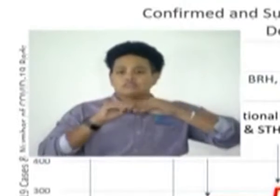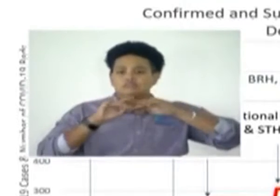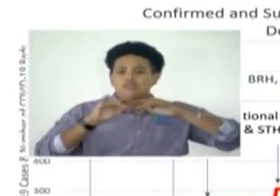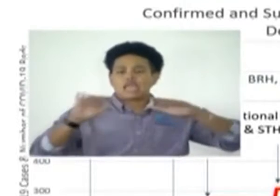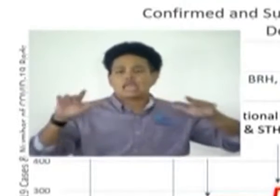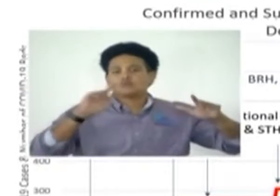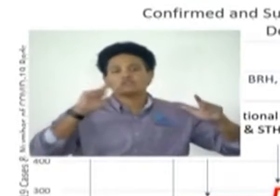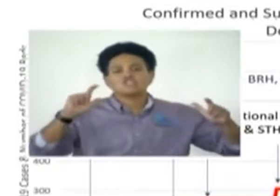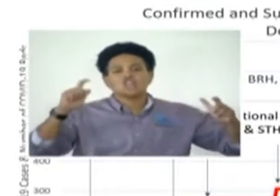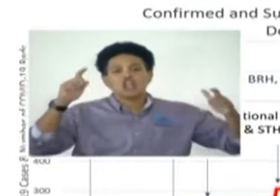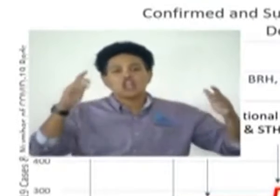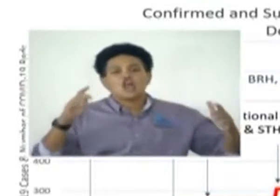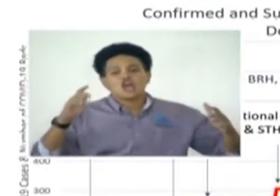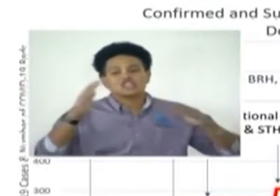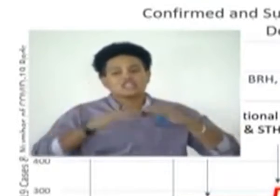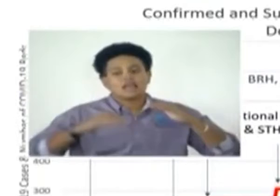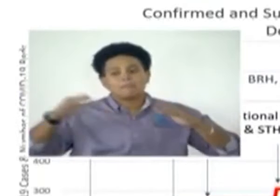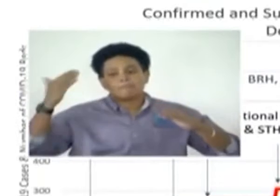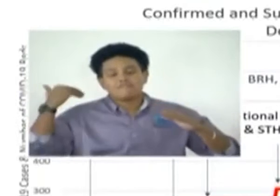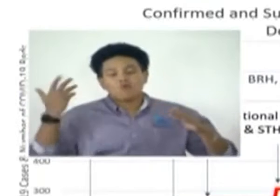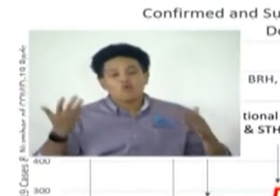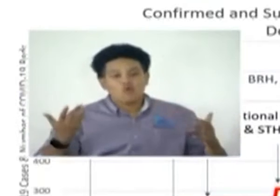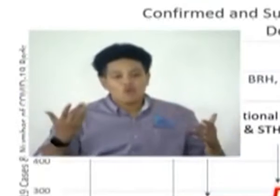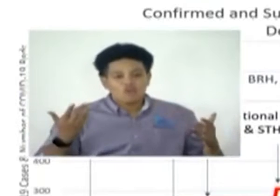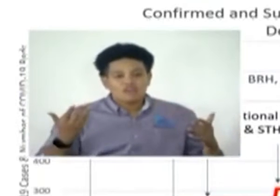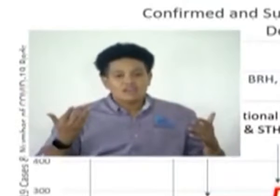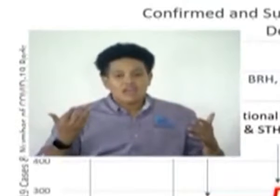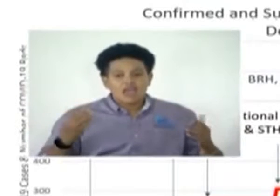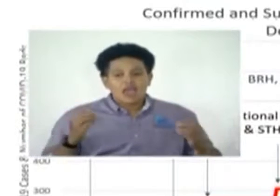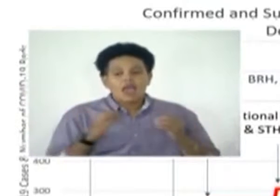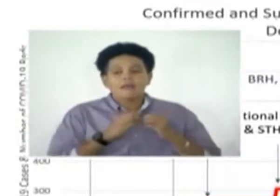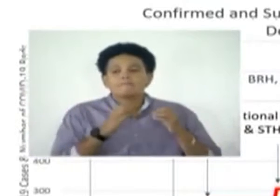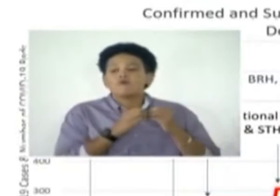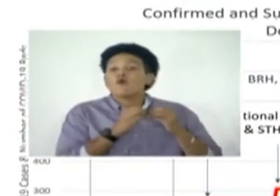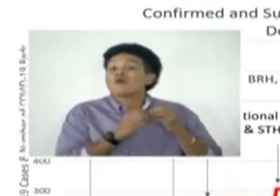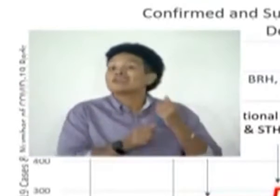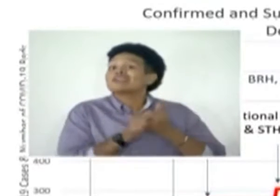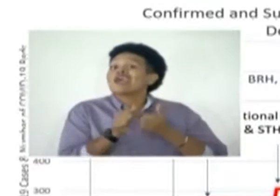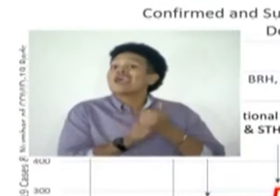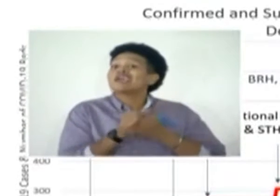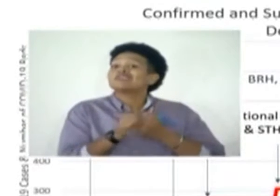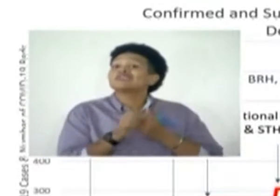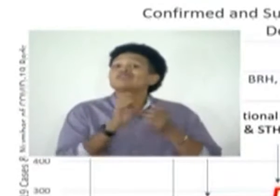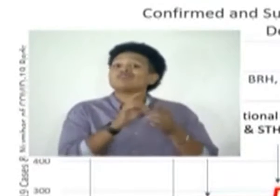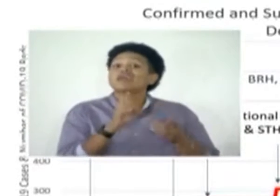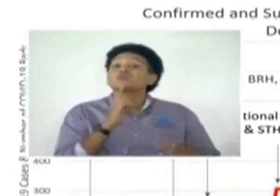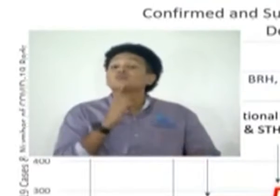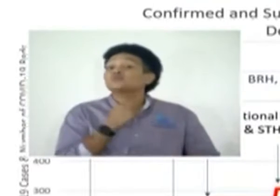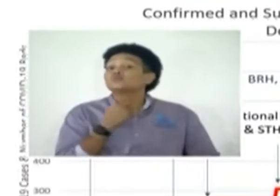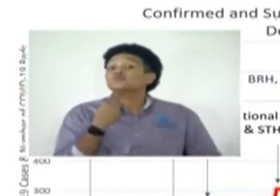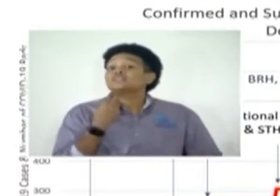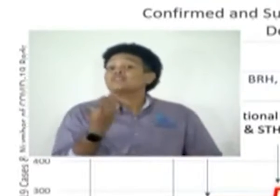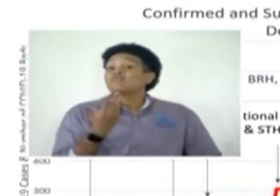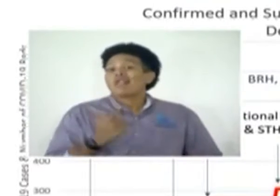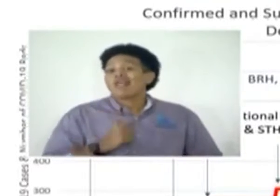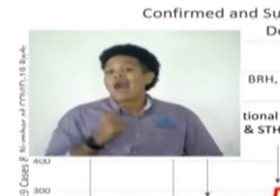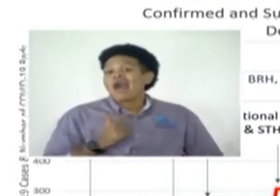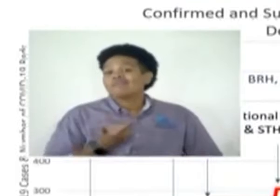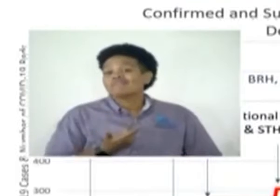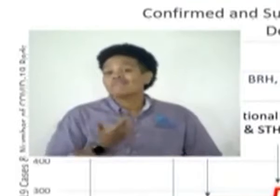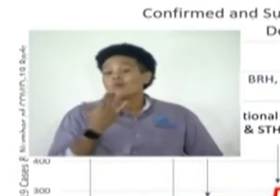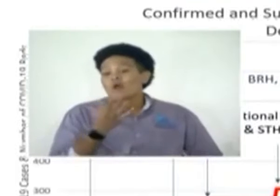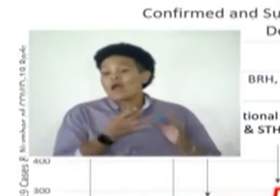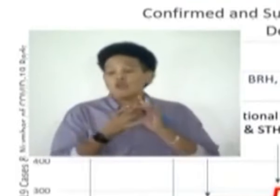than before, which more dangerous in terms of the threat to life because of the